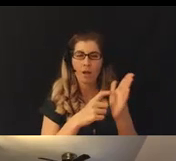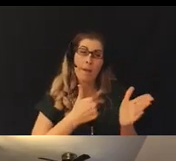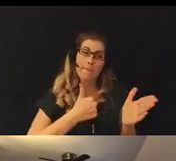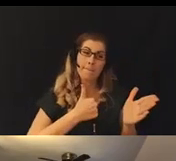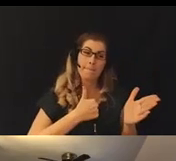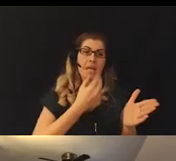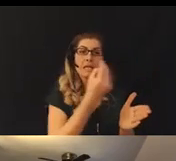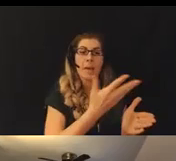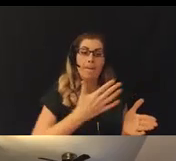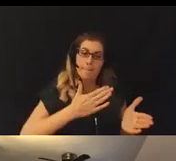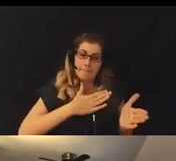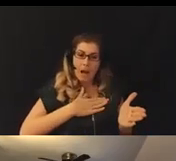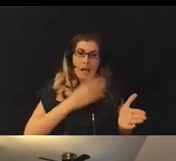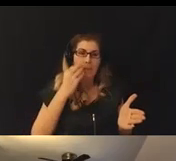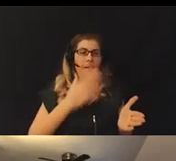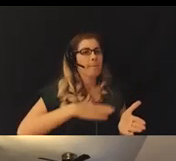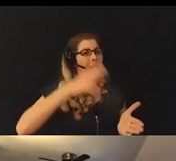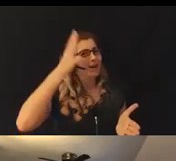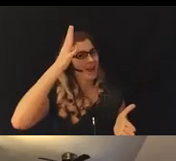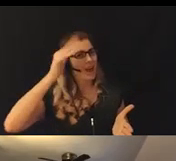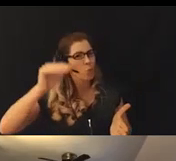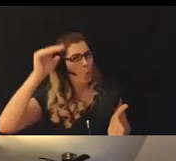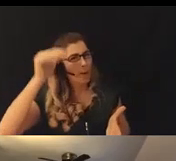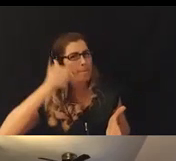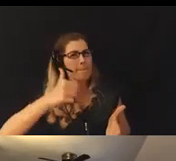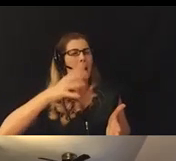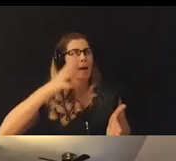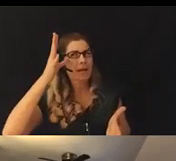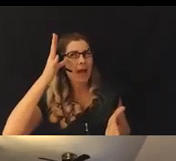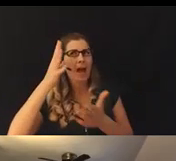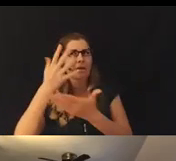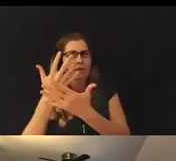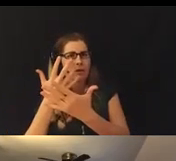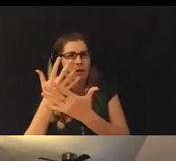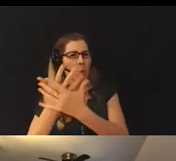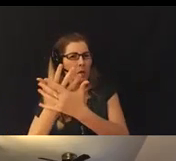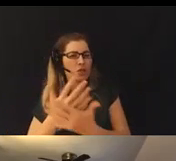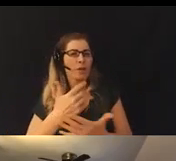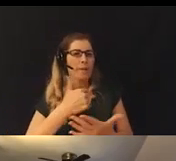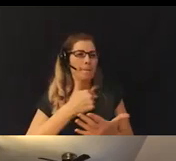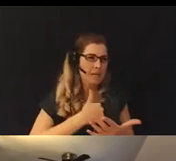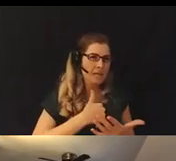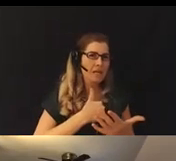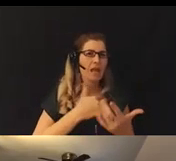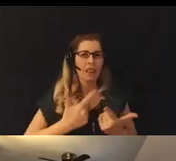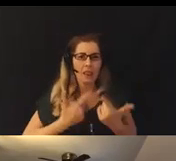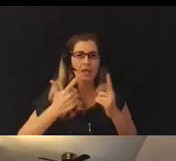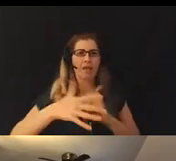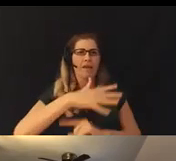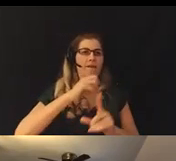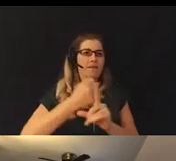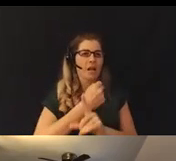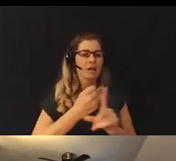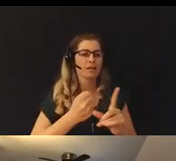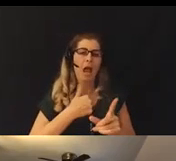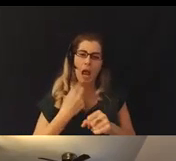day one, about my dad going to jail, about growing up pretty poor and being surrounded by violence, and sharing how I used art to work